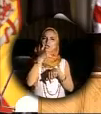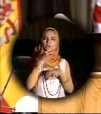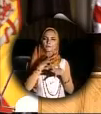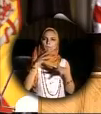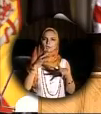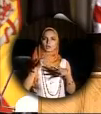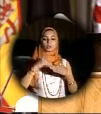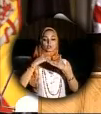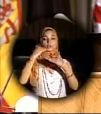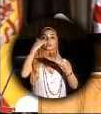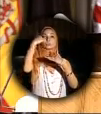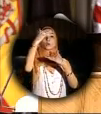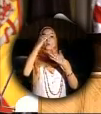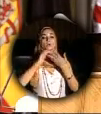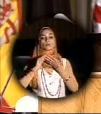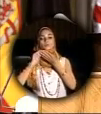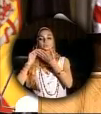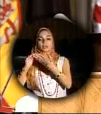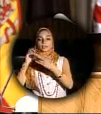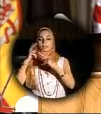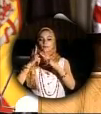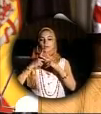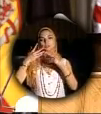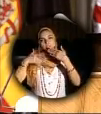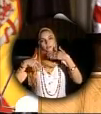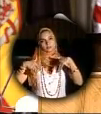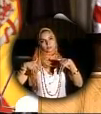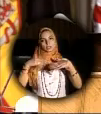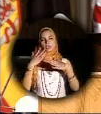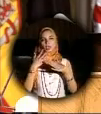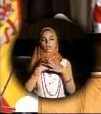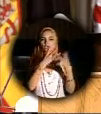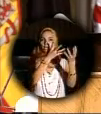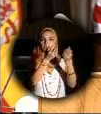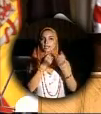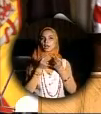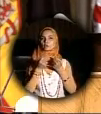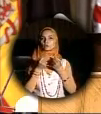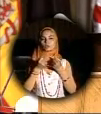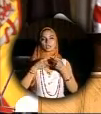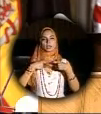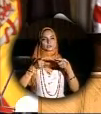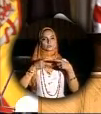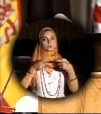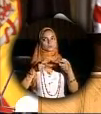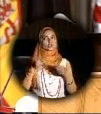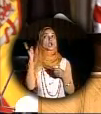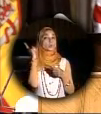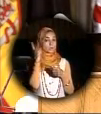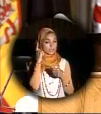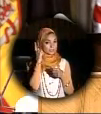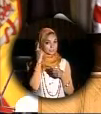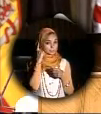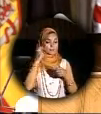ability to access to the technology and use it and benefit out of that. But more important, we have dedicated a lot of work